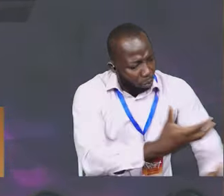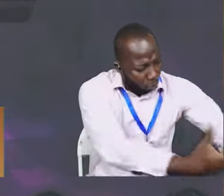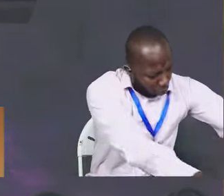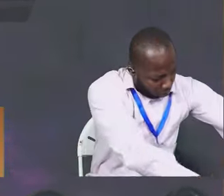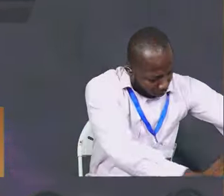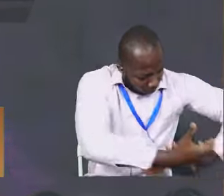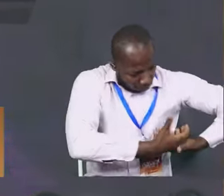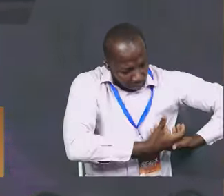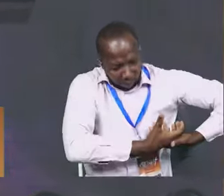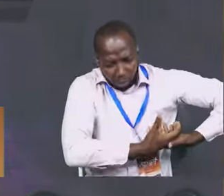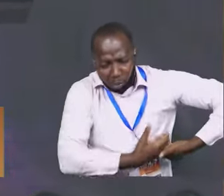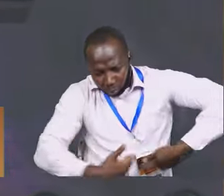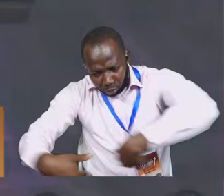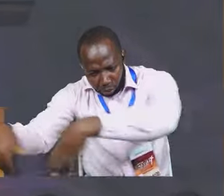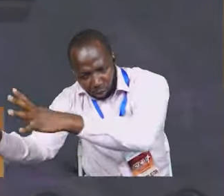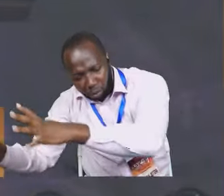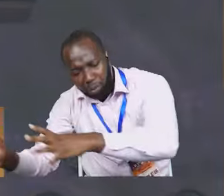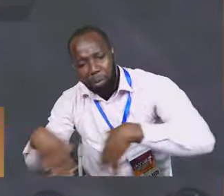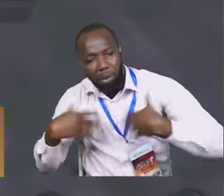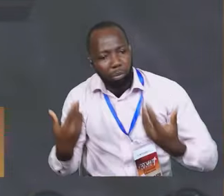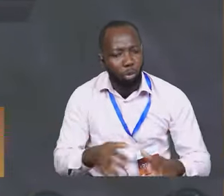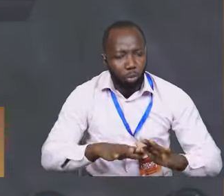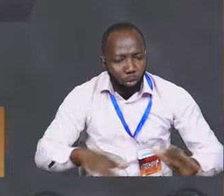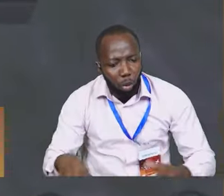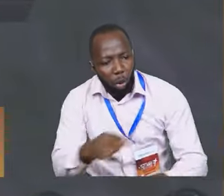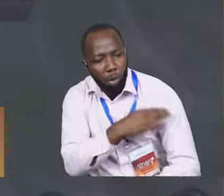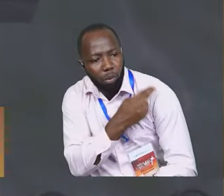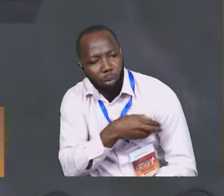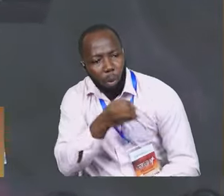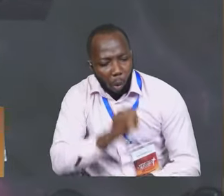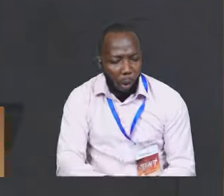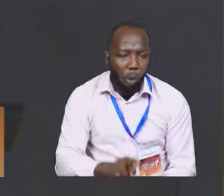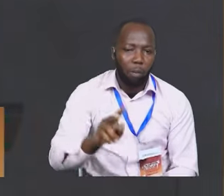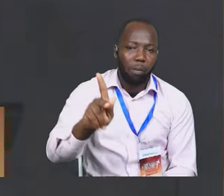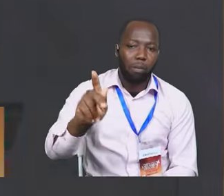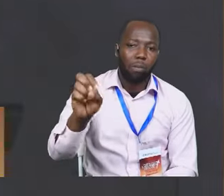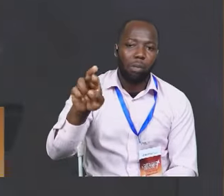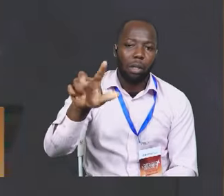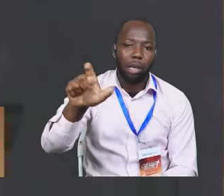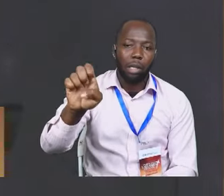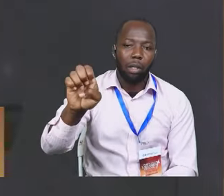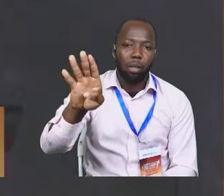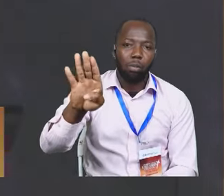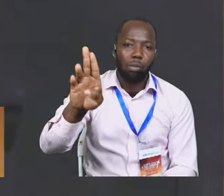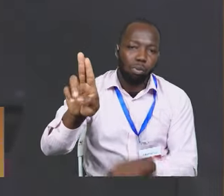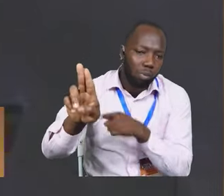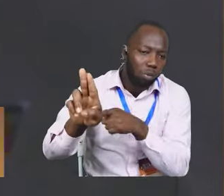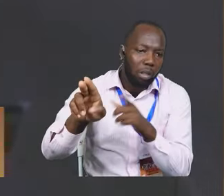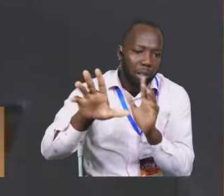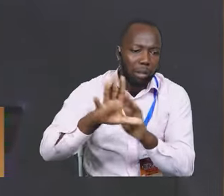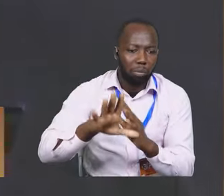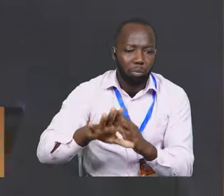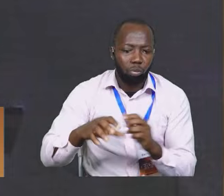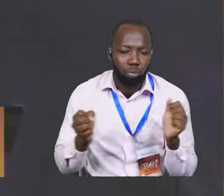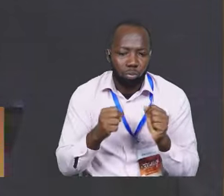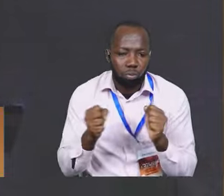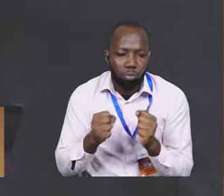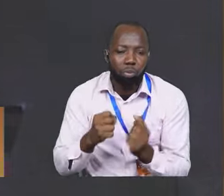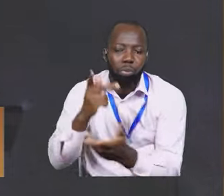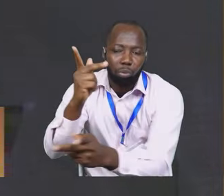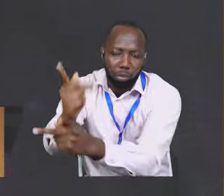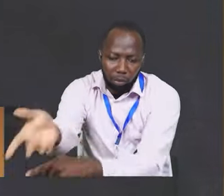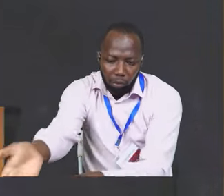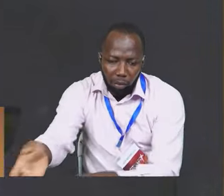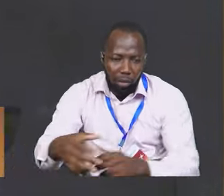child away. Either children hospital or Kolebu. To any other place, maybe children hospital or Kolebu. And go and put